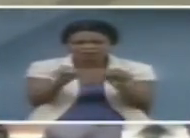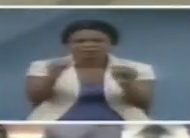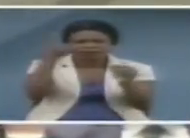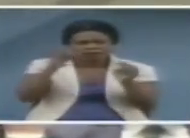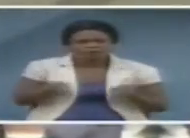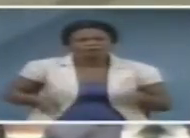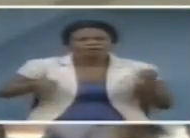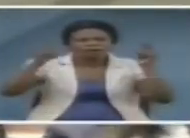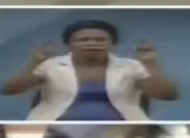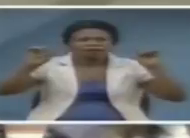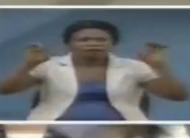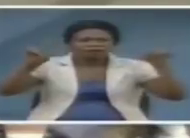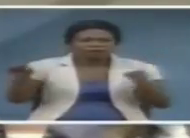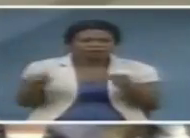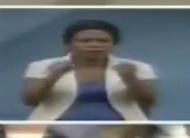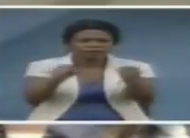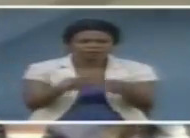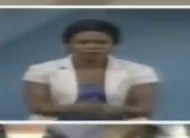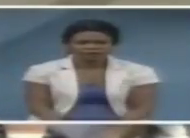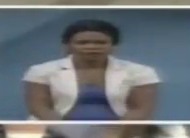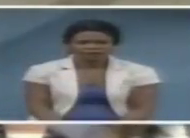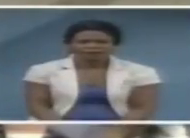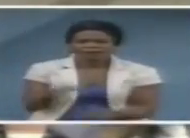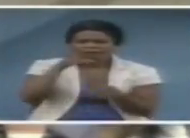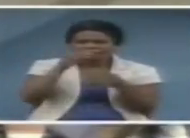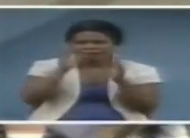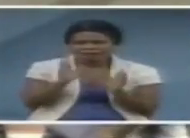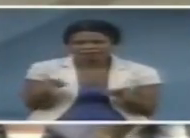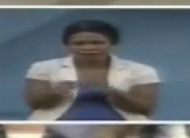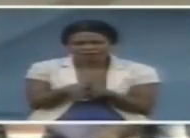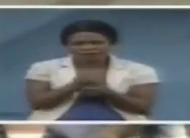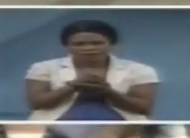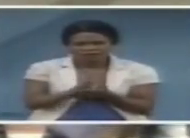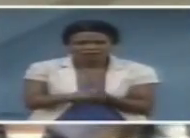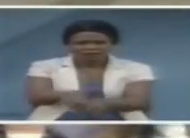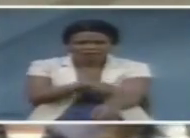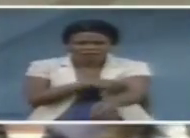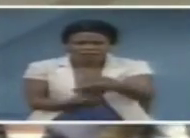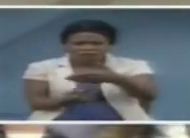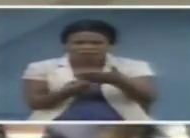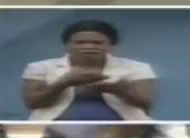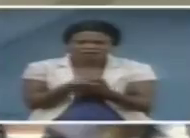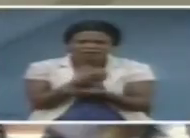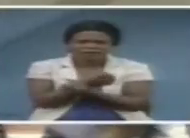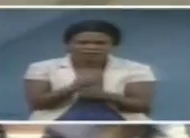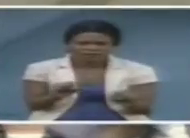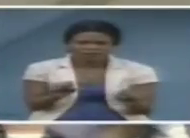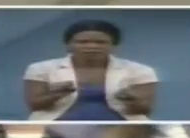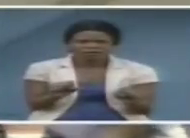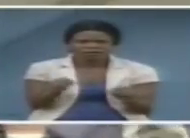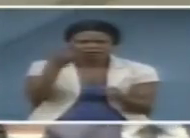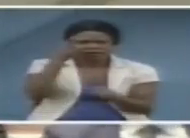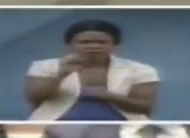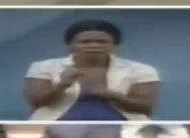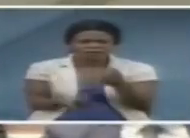financing mechanisms for higher education institutions. Mr. Speaker, as part of the long-term